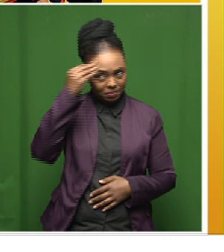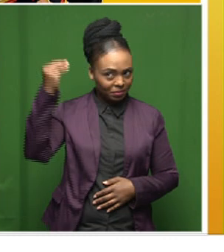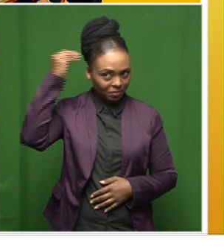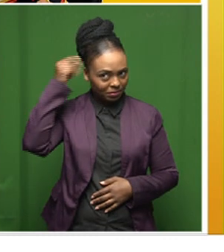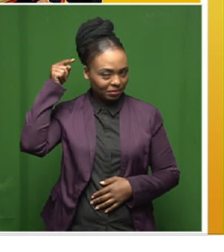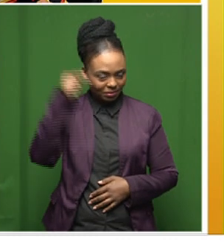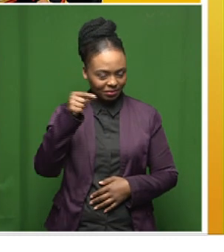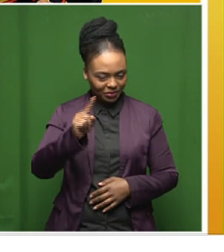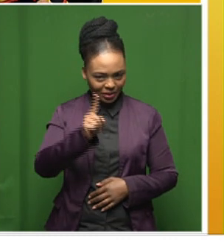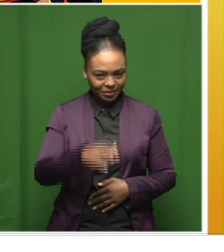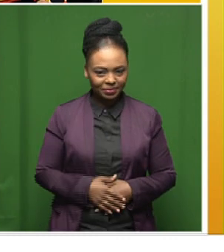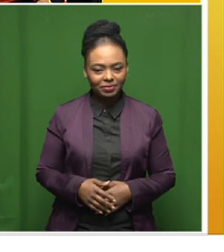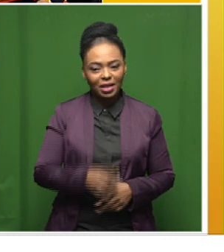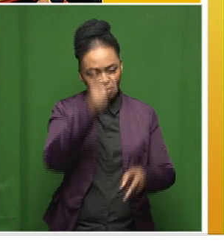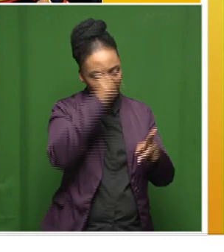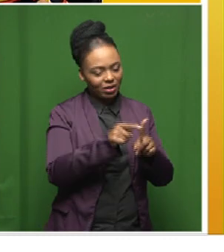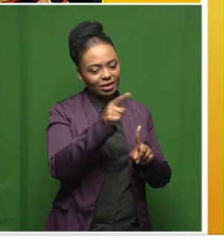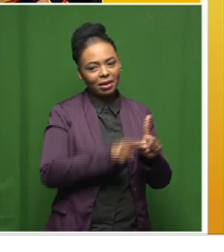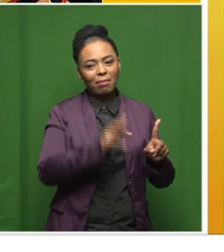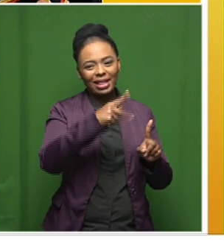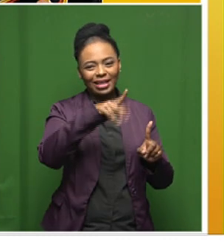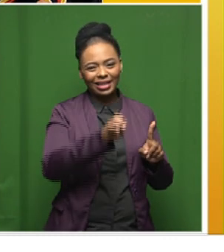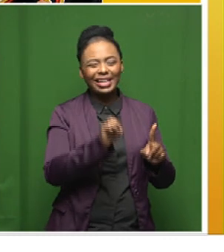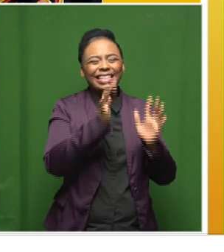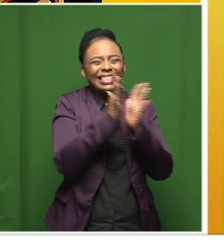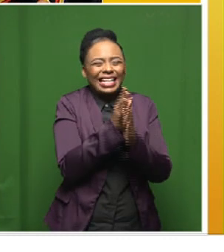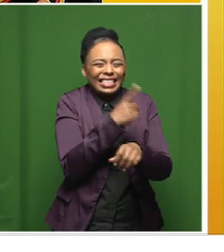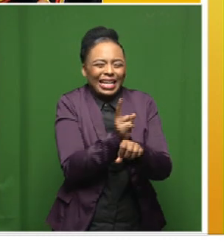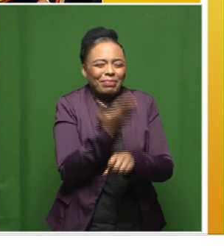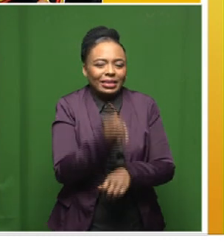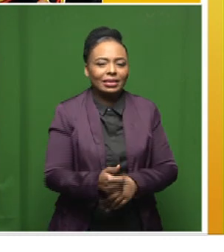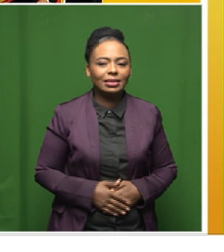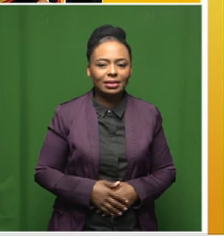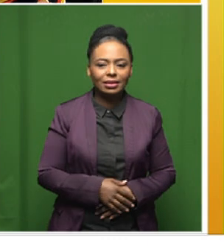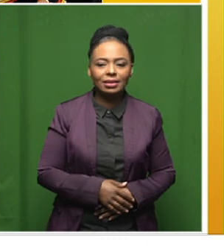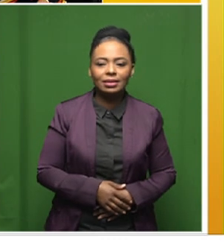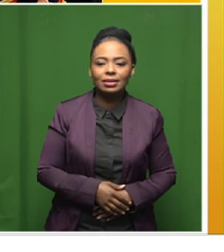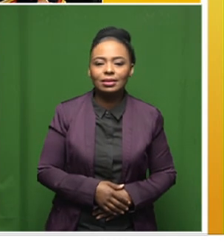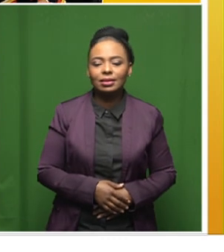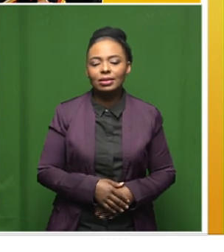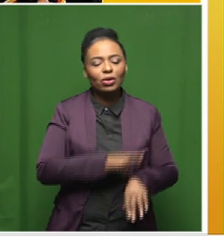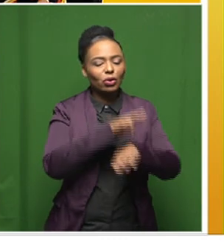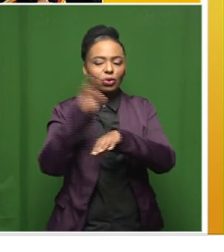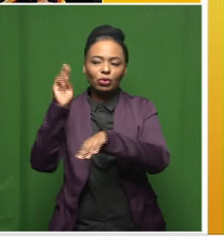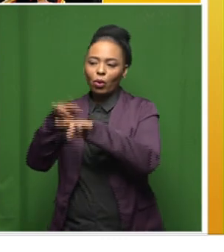conversation. Let's start with Professor Mphahlele. And 10 seconds each, please. No problem.